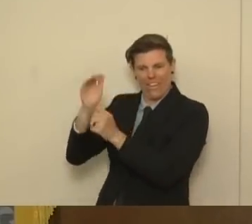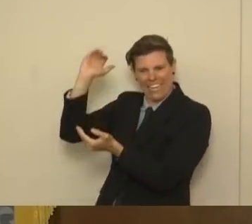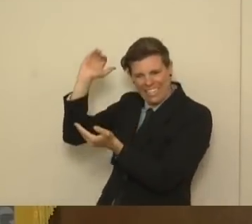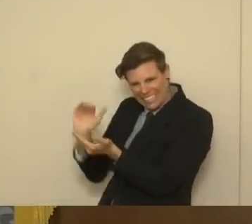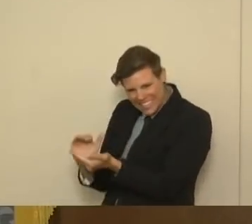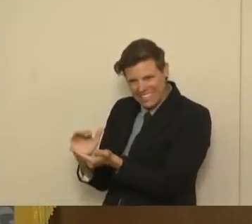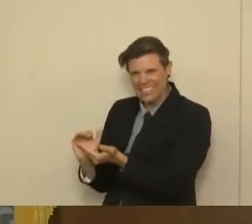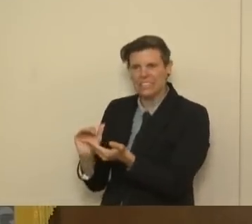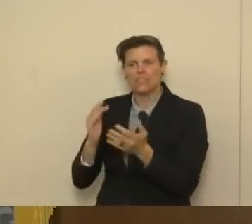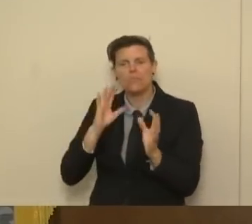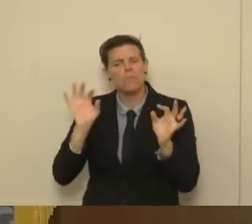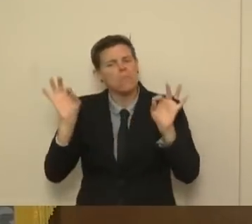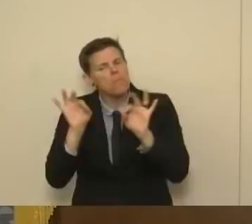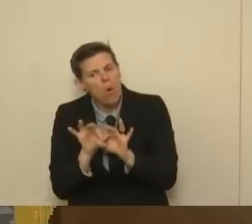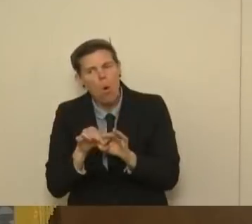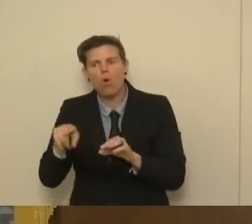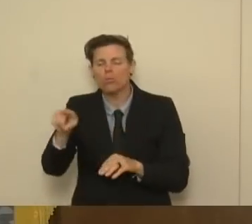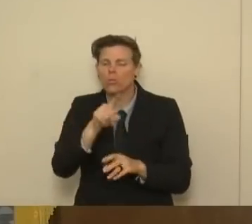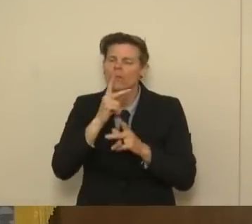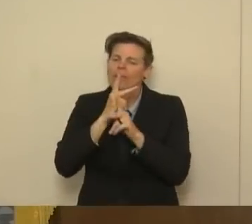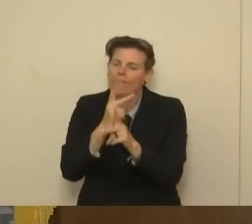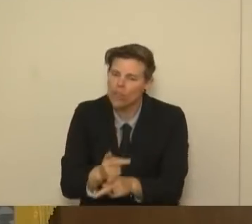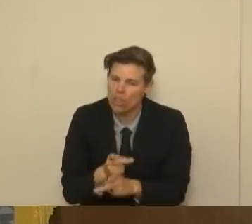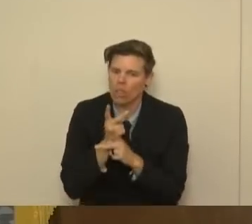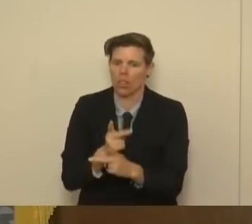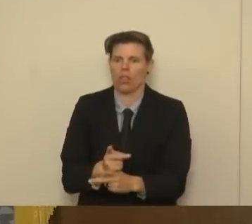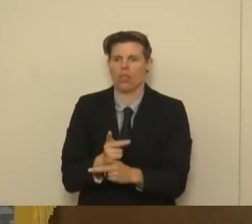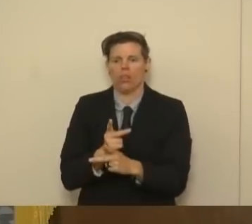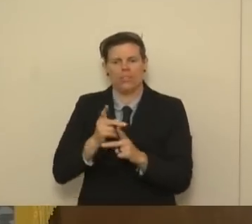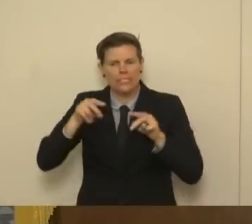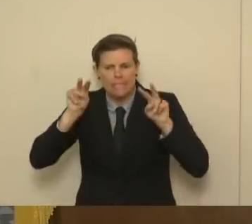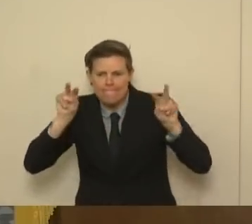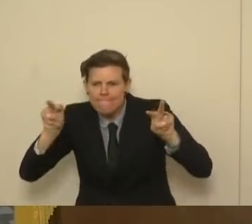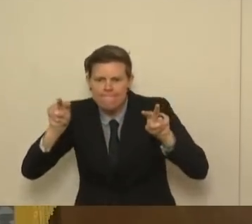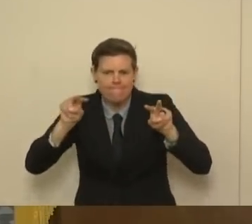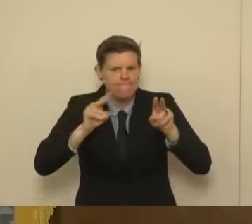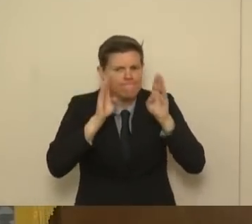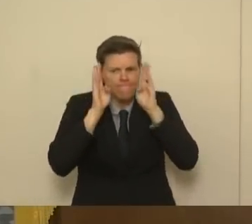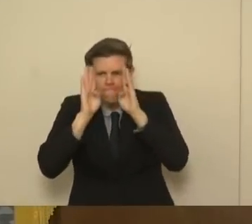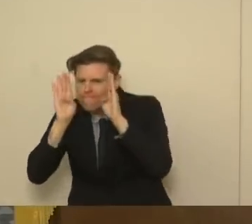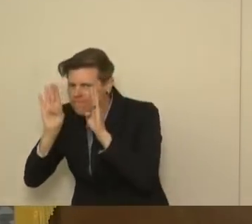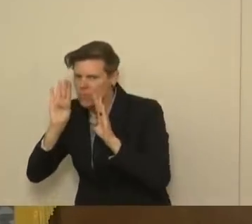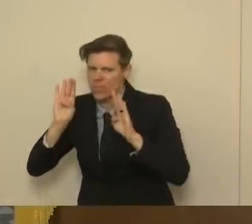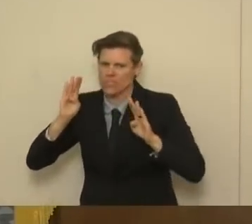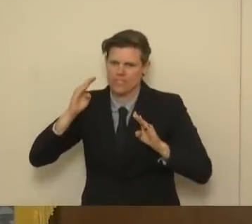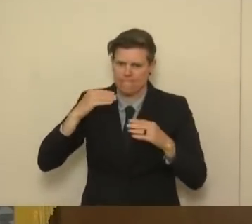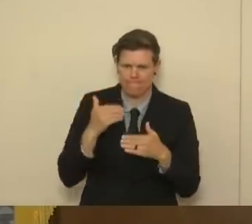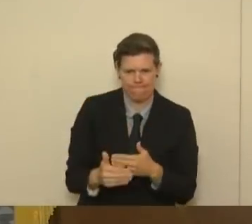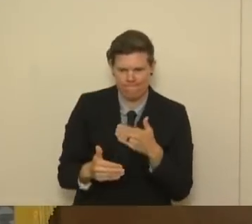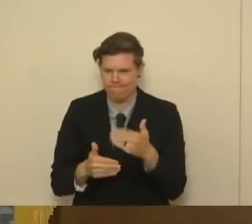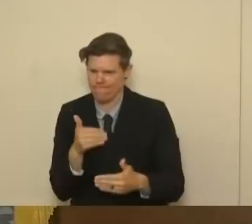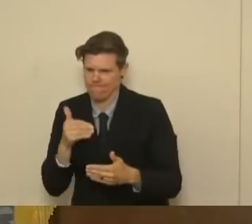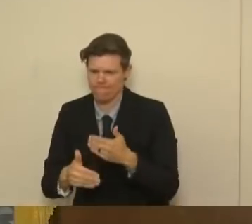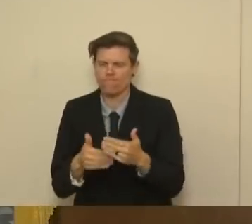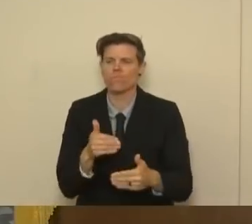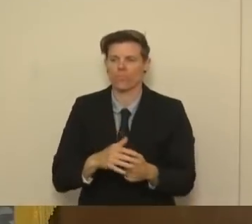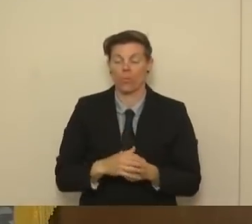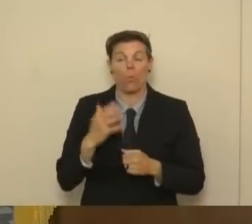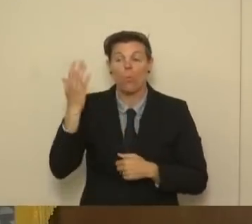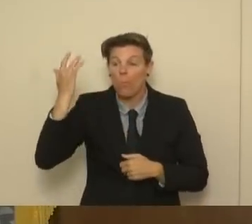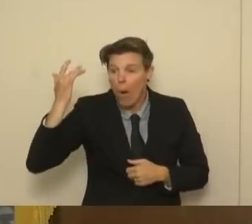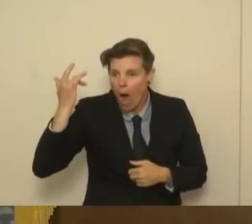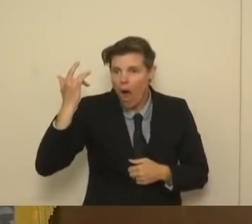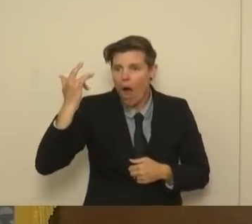and smartly and prudently, because that's the best way to protect our kiddos and our families and our